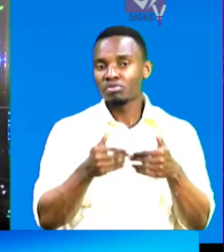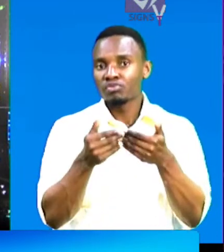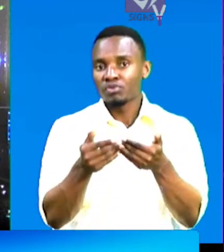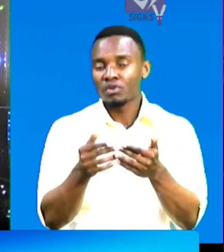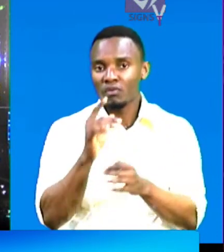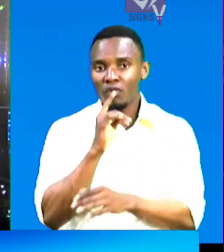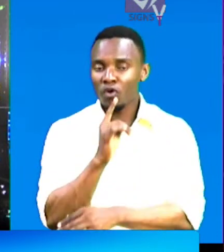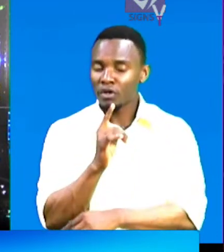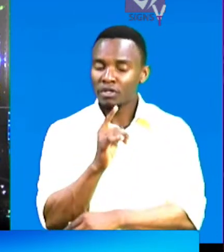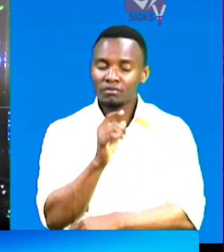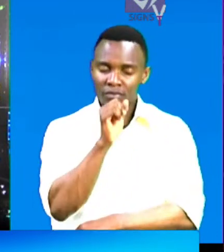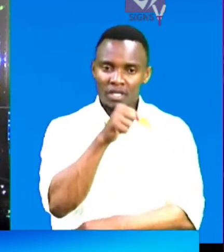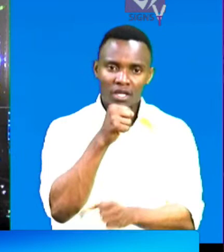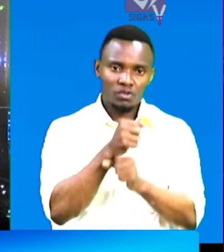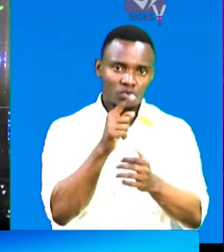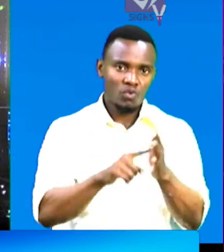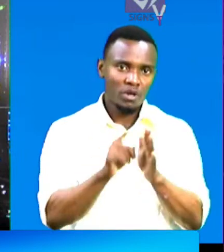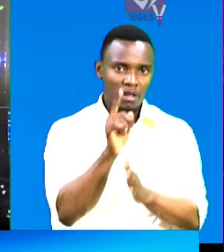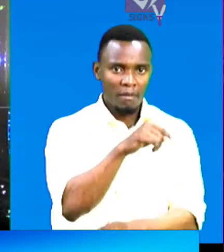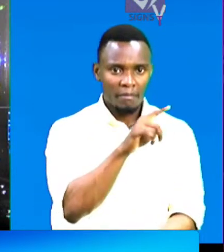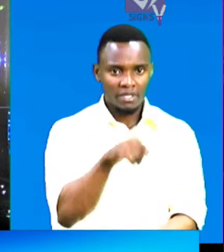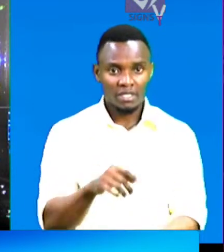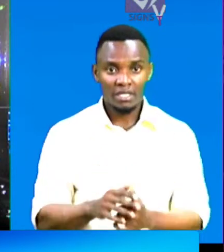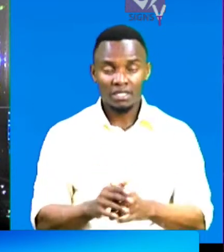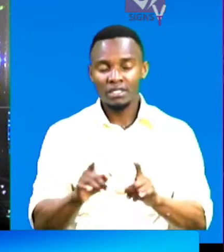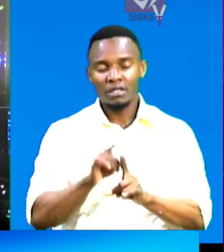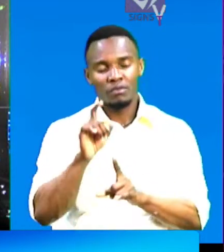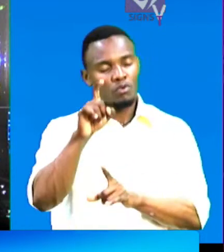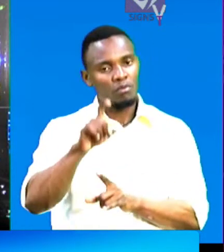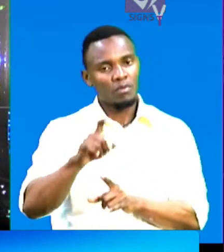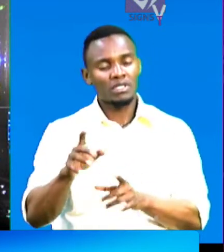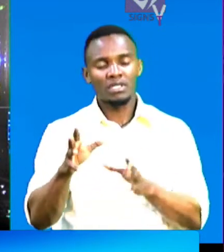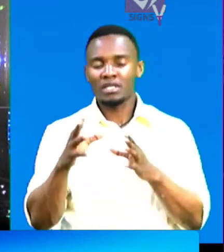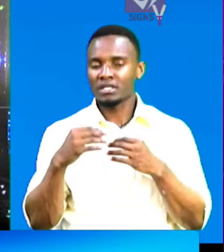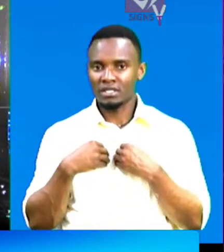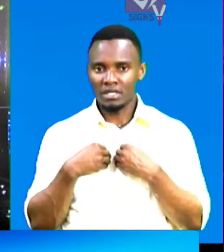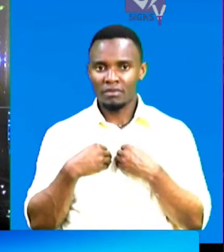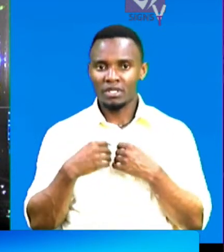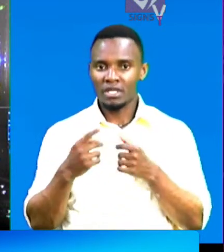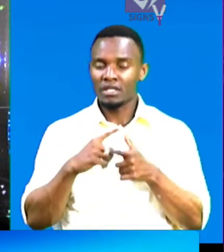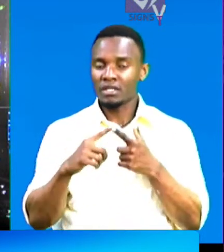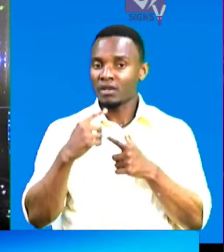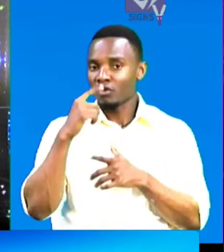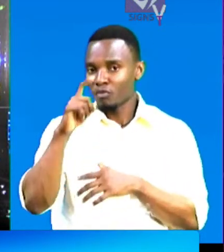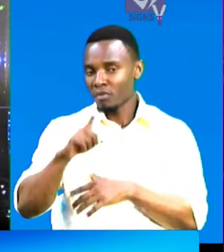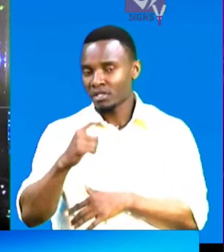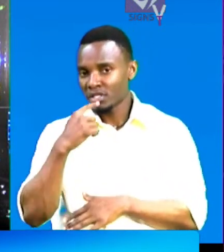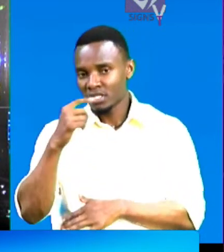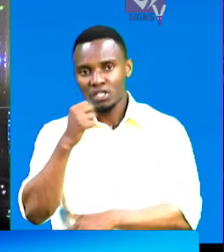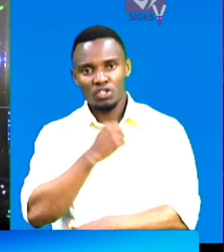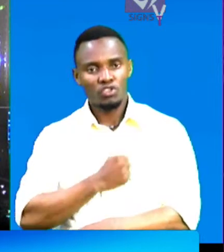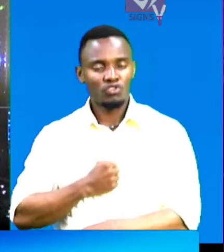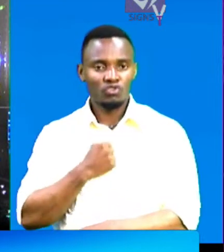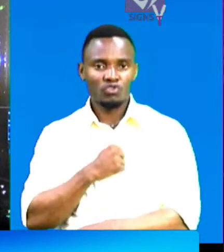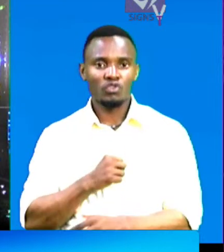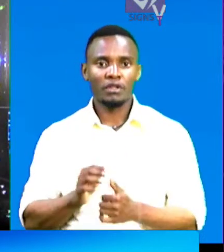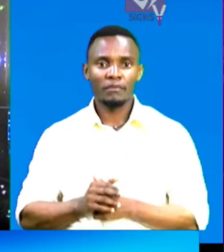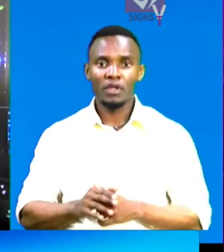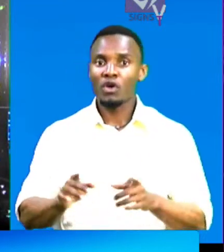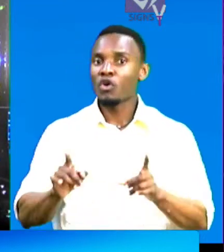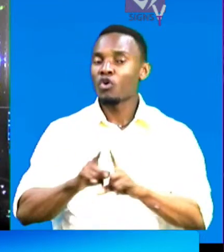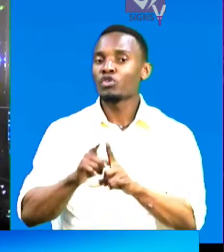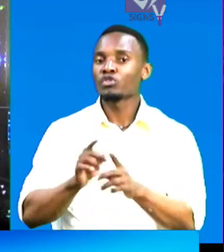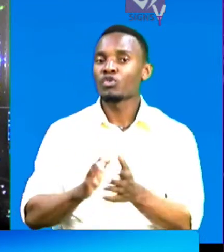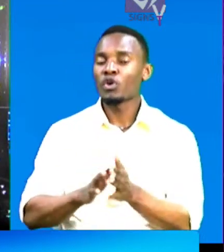some mistakes and bear those mistakes and apologize for the same. Also,